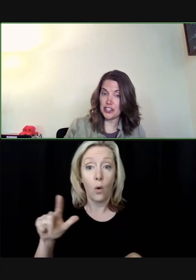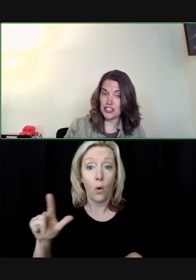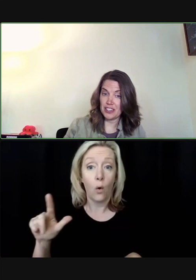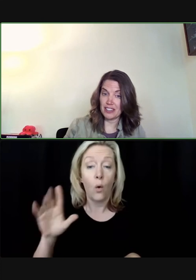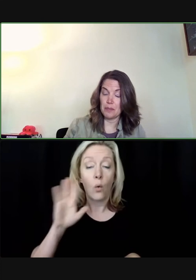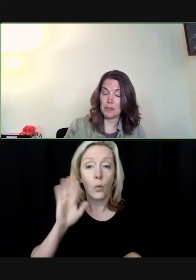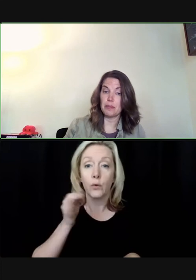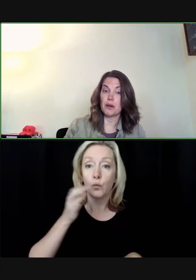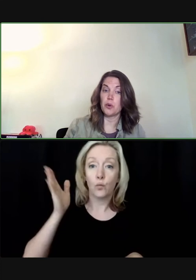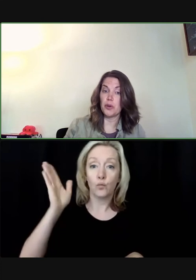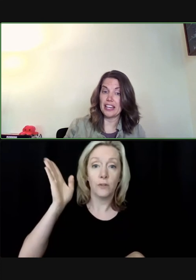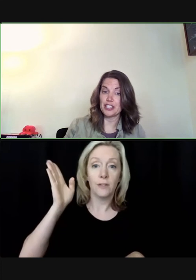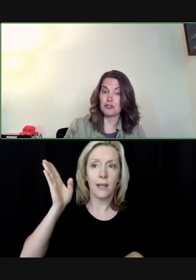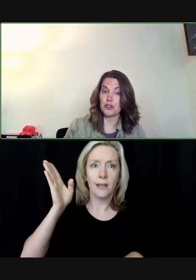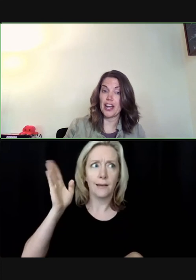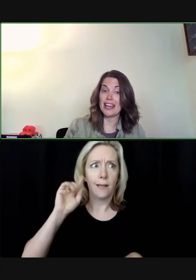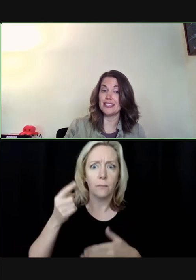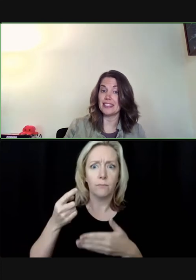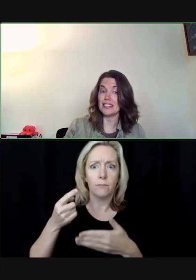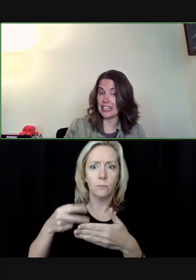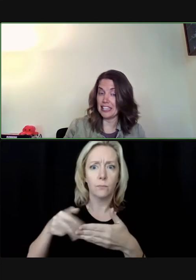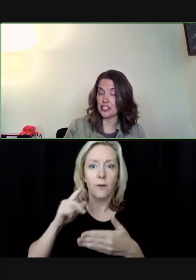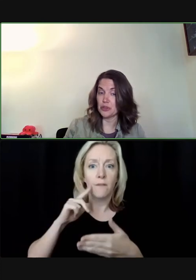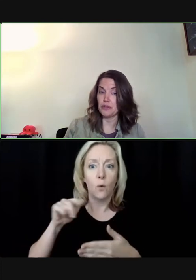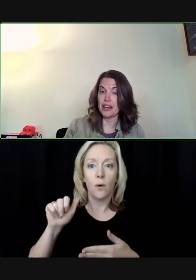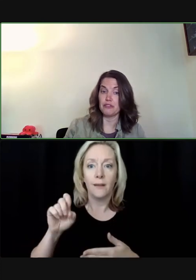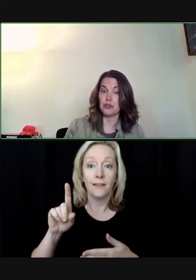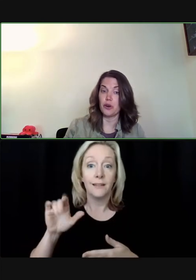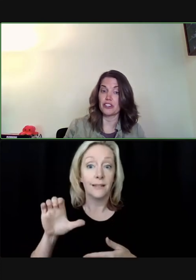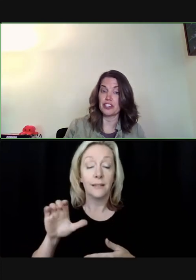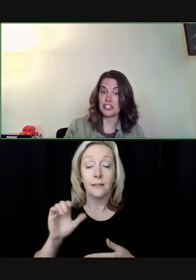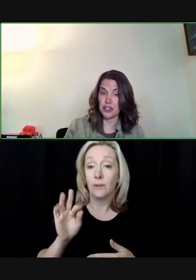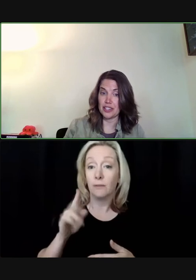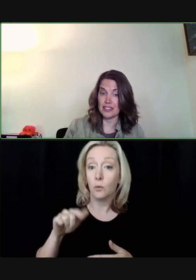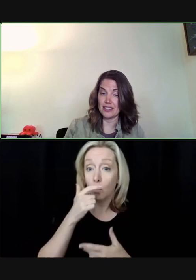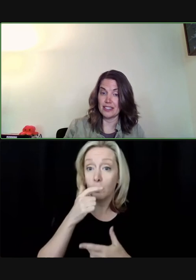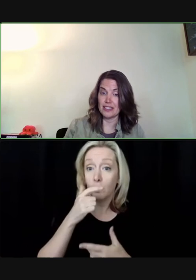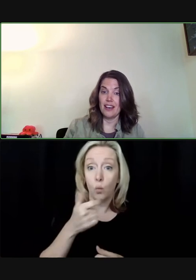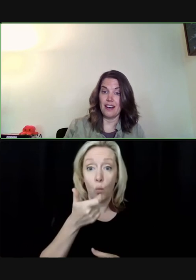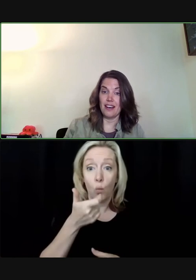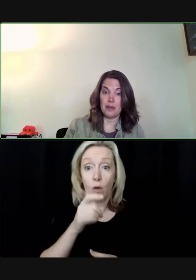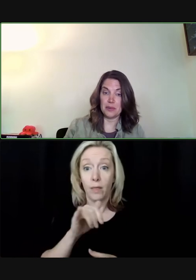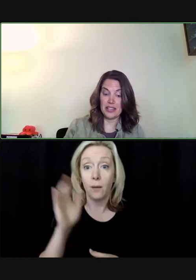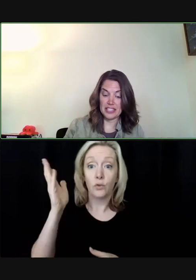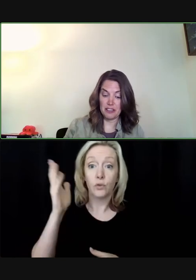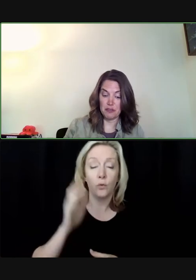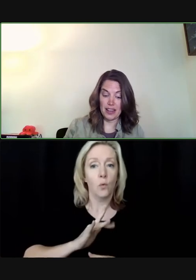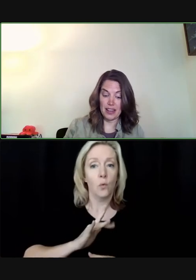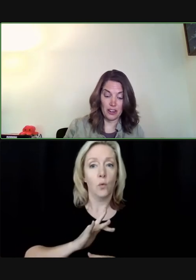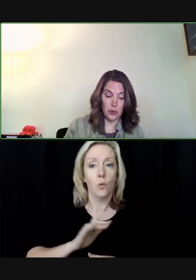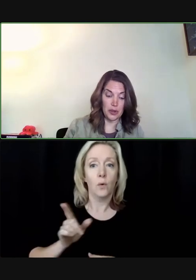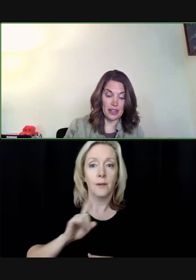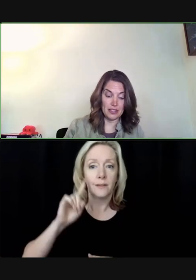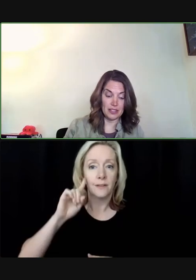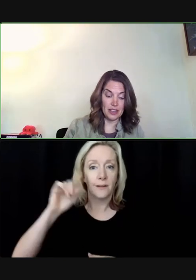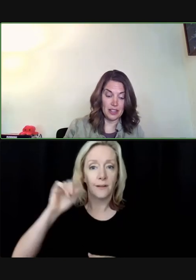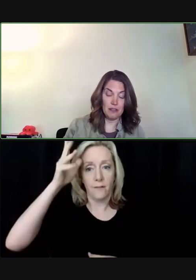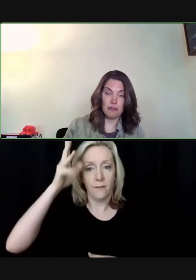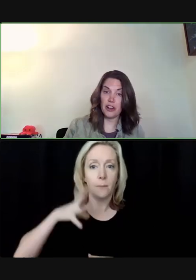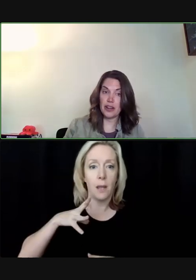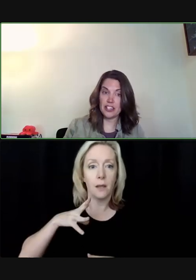a presentation coming up in a couple weeks for ASDC. So if any of you all are interested, he is a deaf man